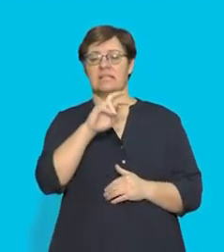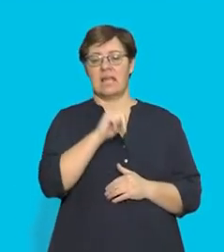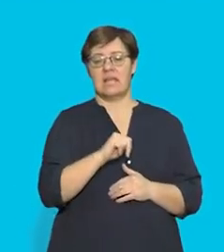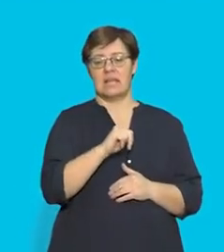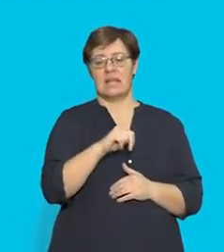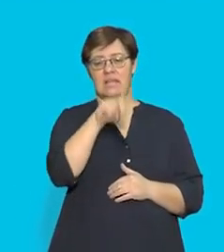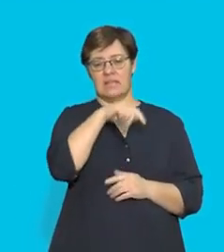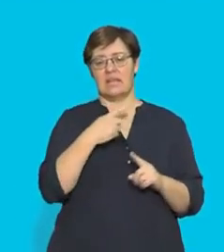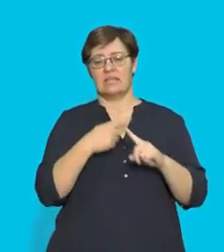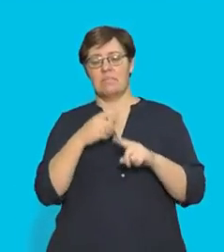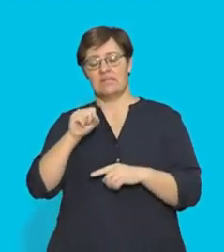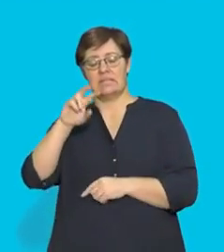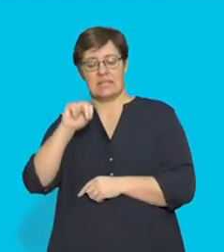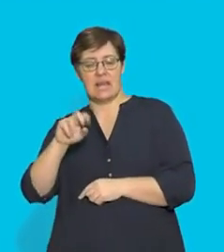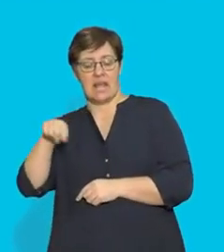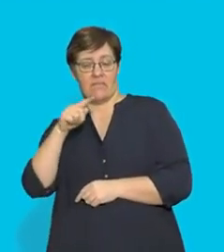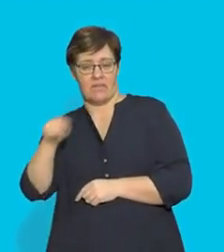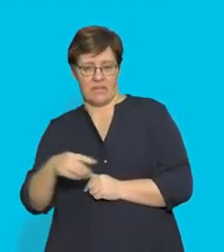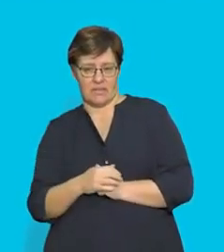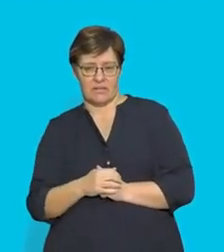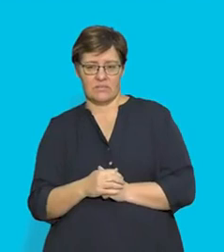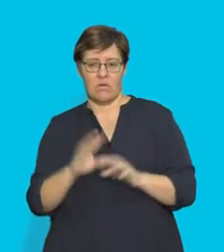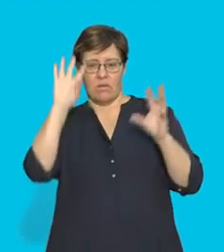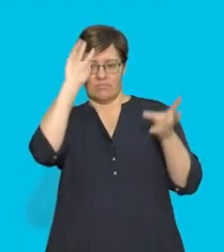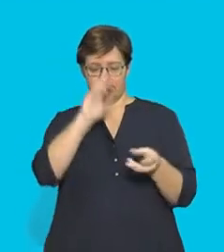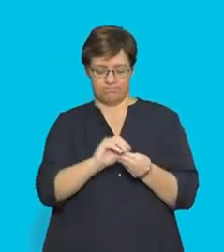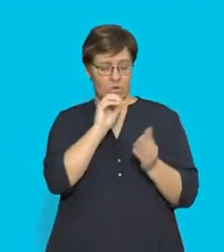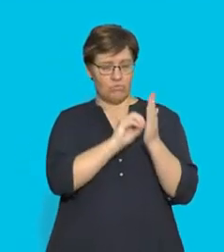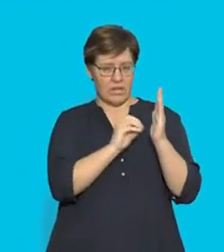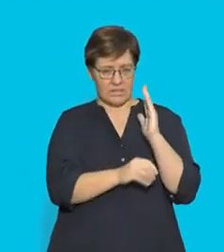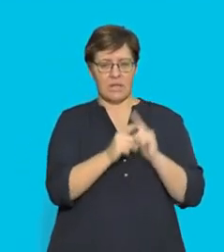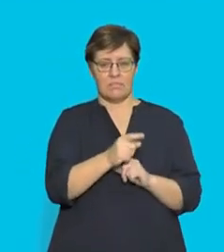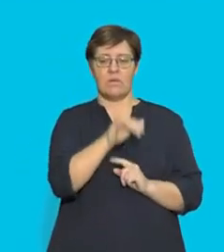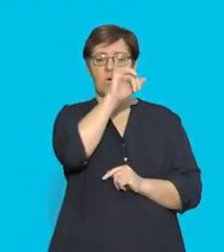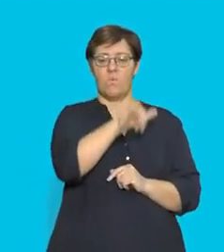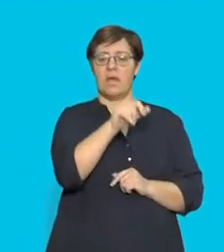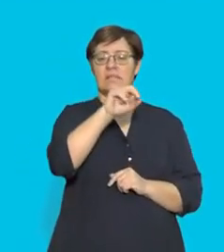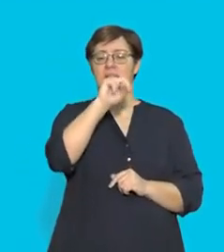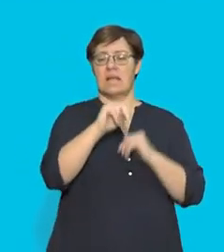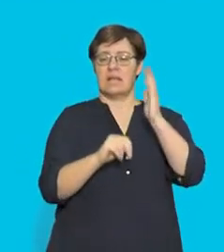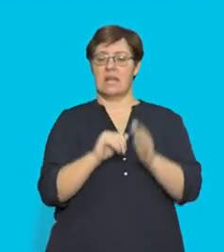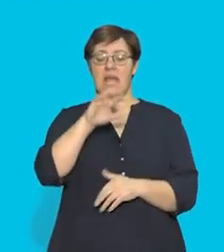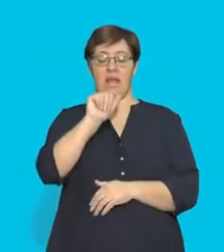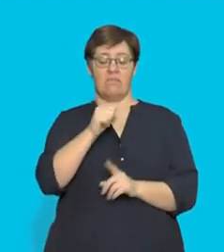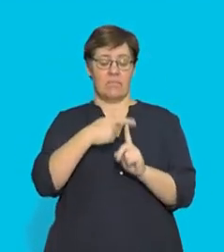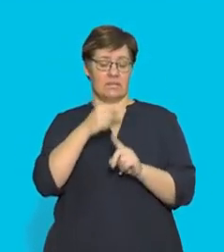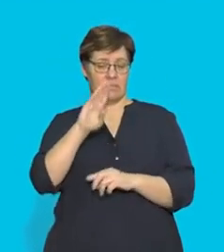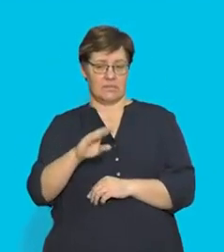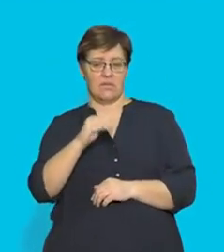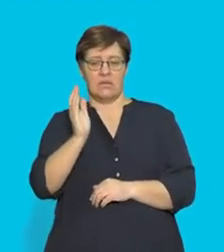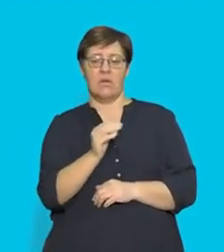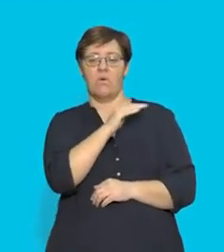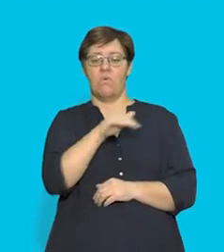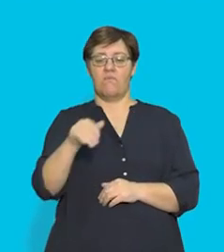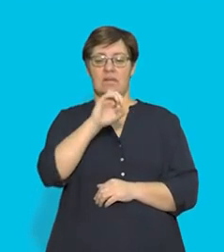theta times sine of alpha. So writing that all out, we're going to end up with y sine of alpha plus beta over sine